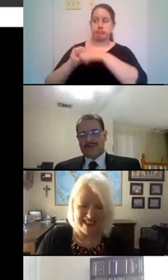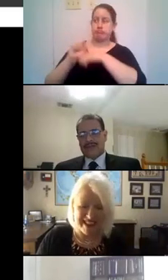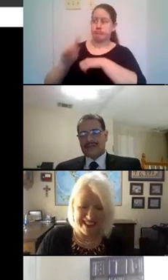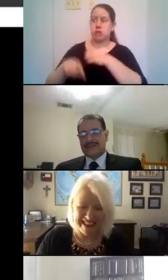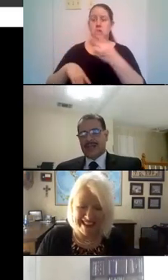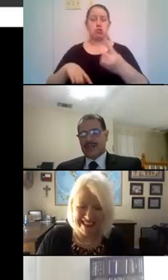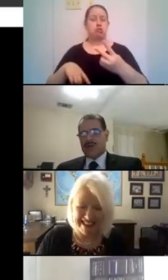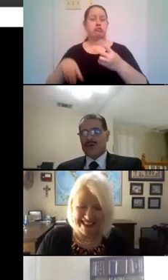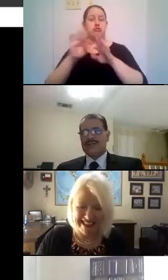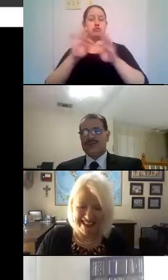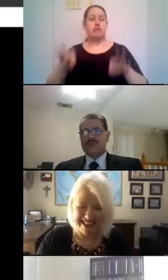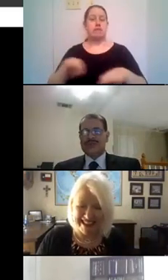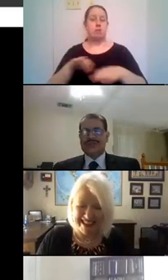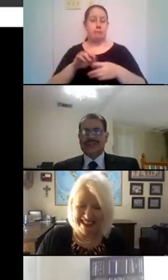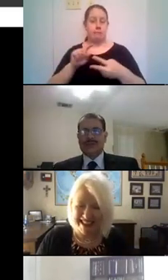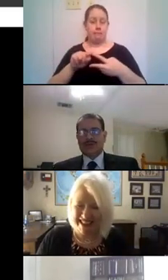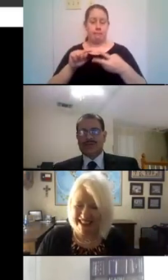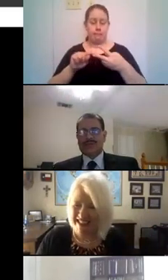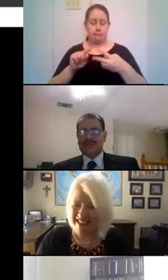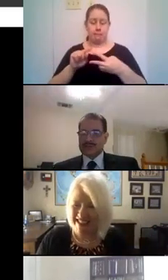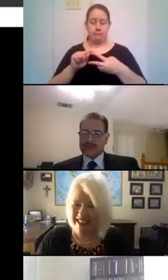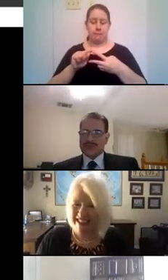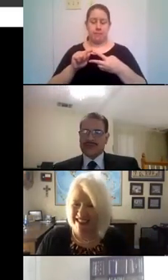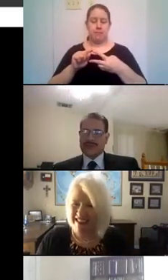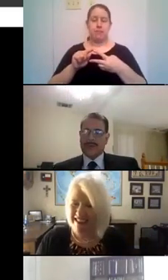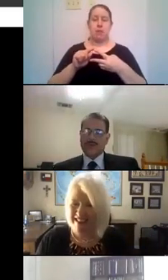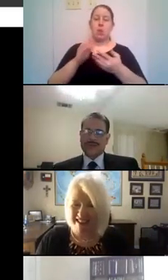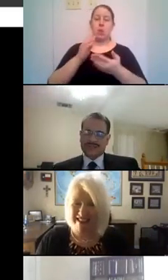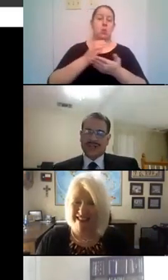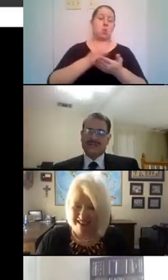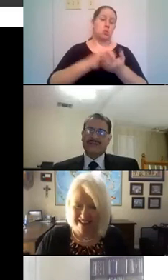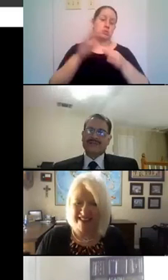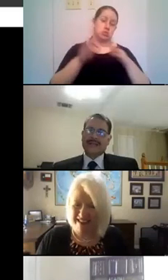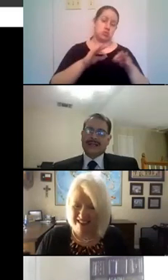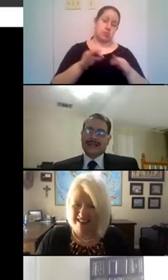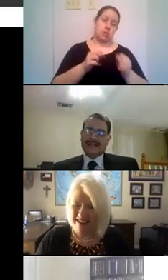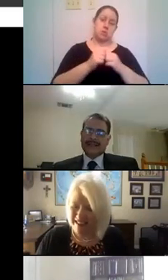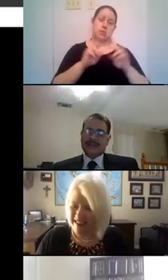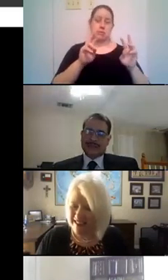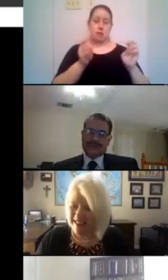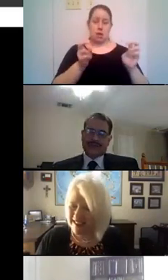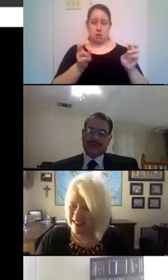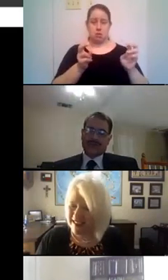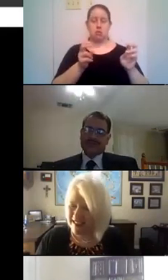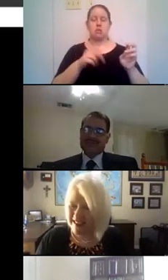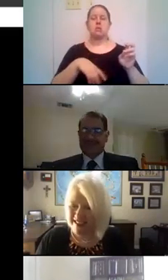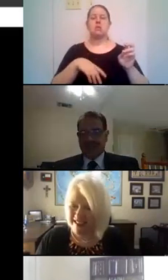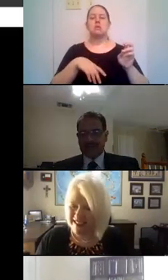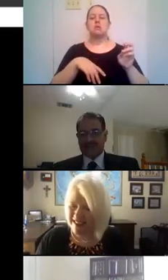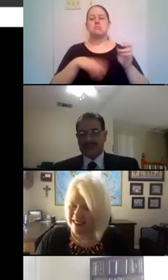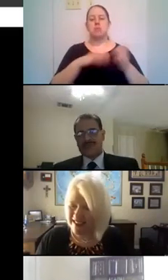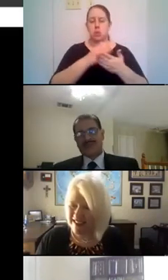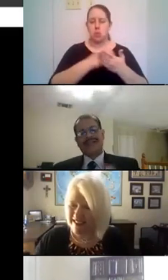the providers. One was the course description with the title, the description of the course,